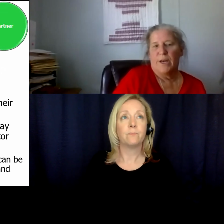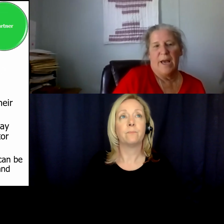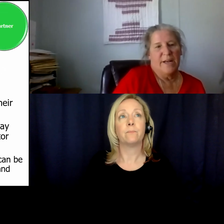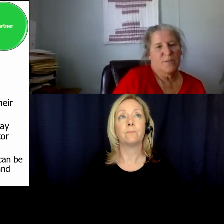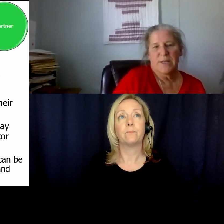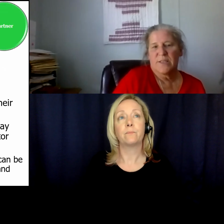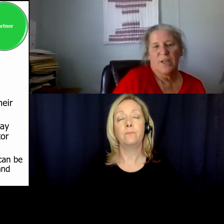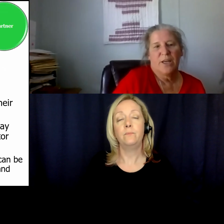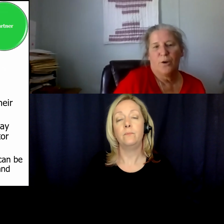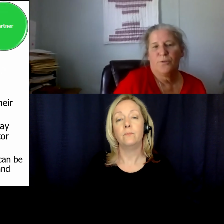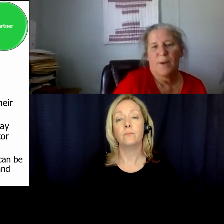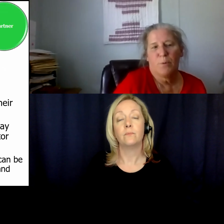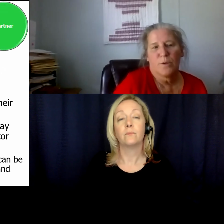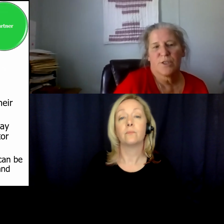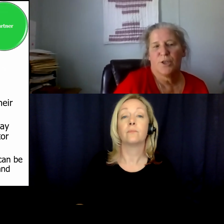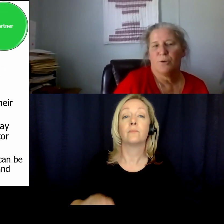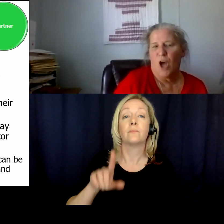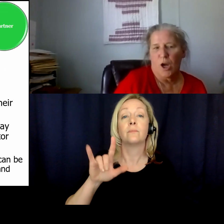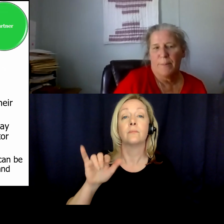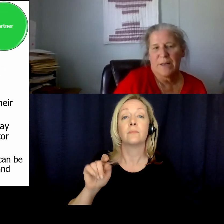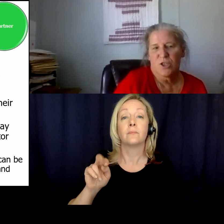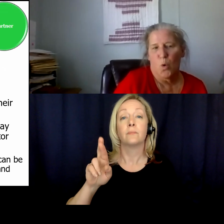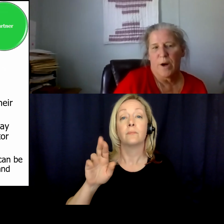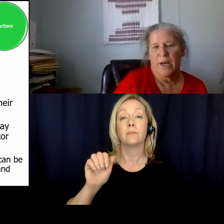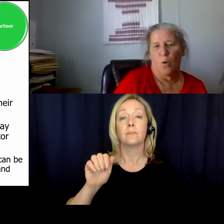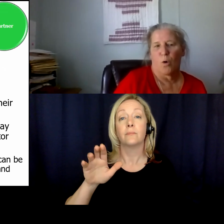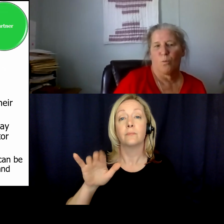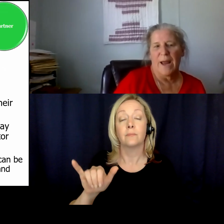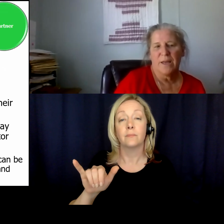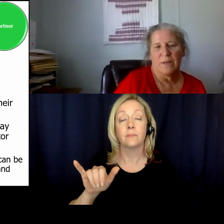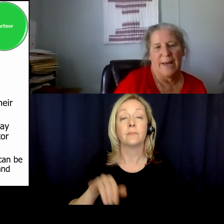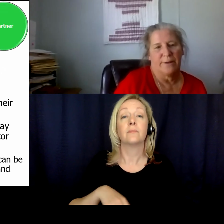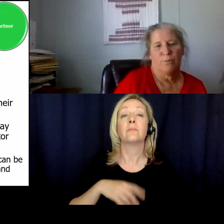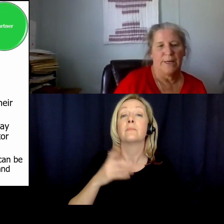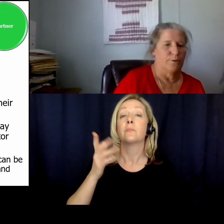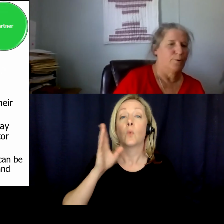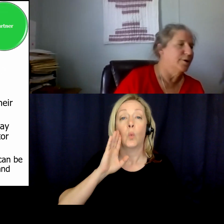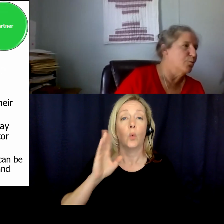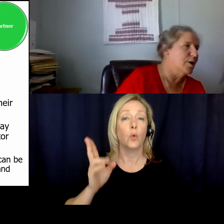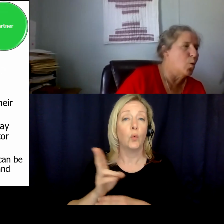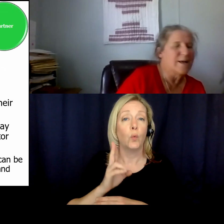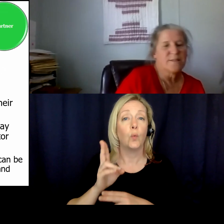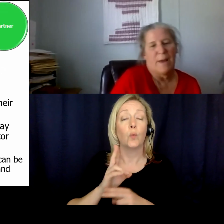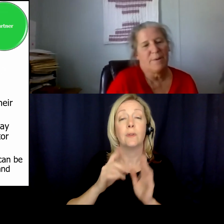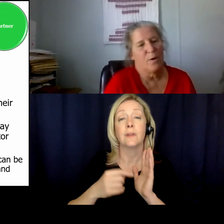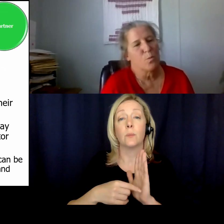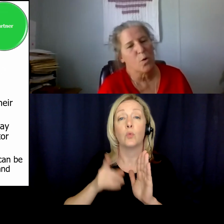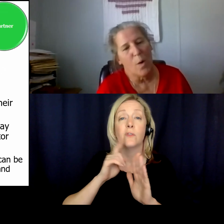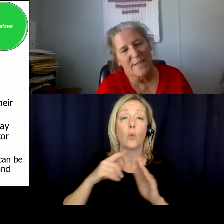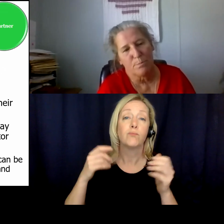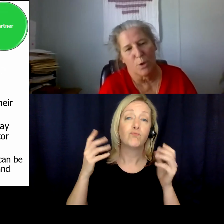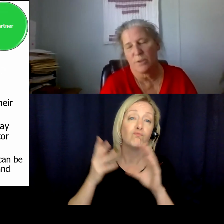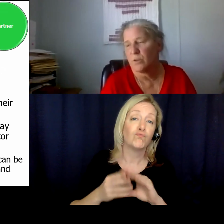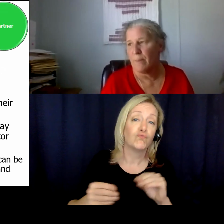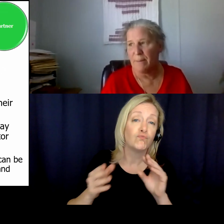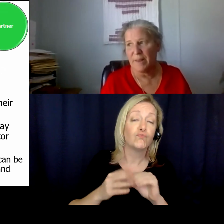We're going to expressively use symbols to talk about a story or regulate a reader. We're going to request, maybe they'll